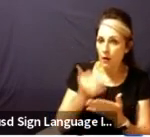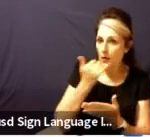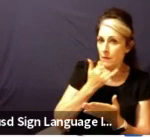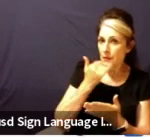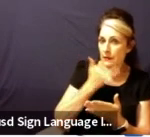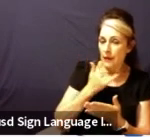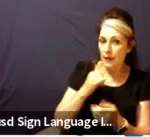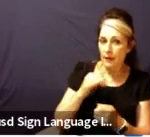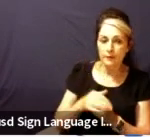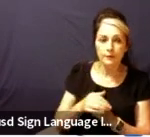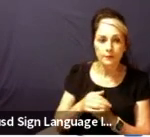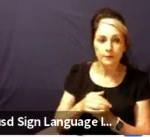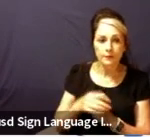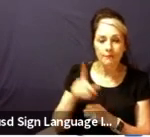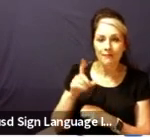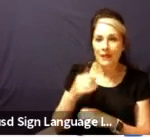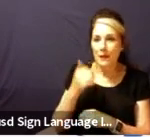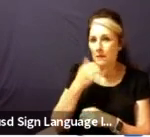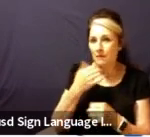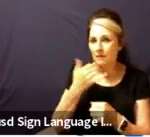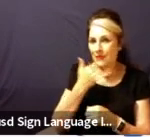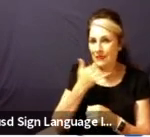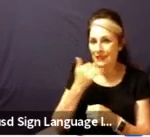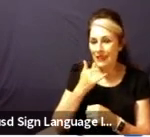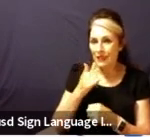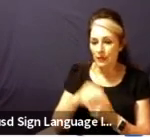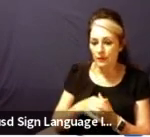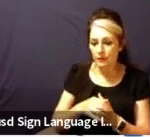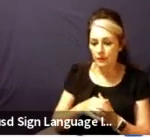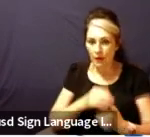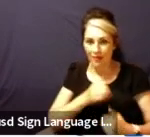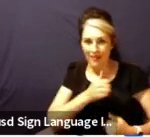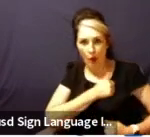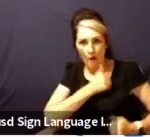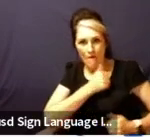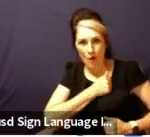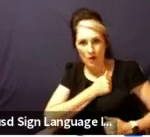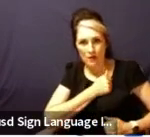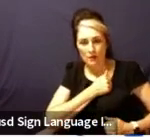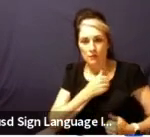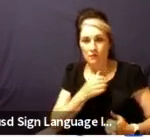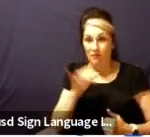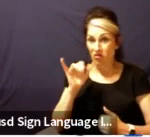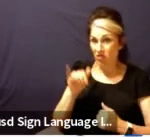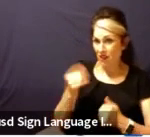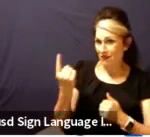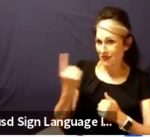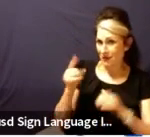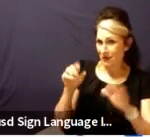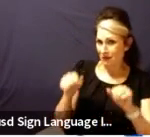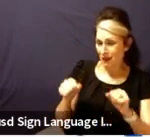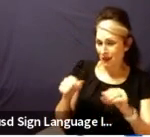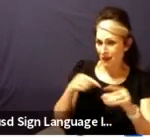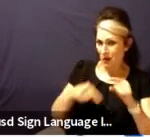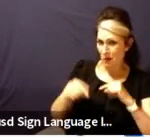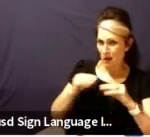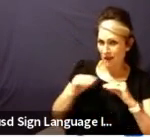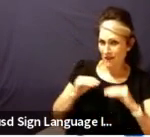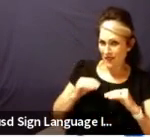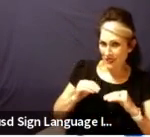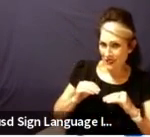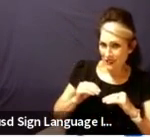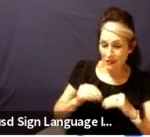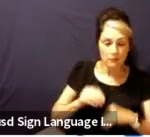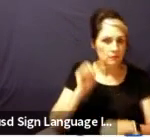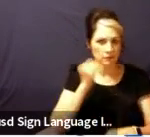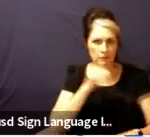on. They made a mistake on the armed forces part. Is that something that they can go in and fix?